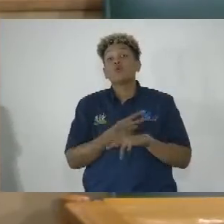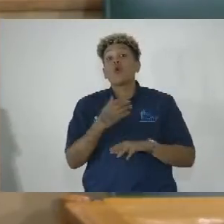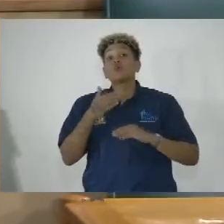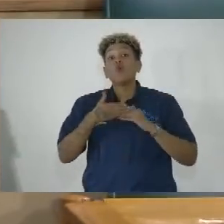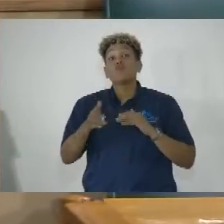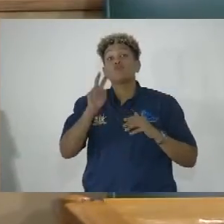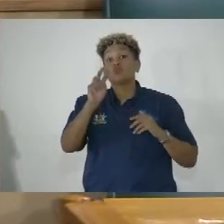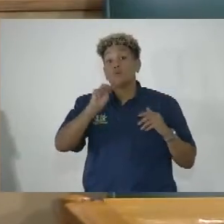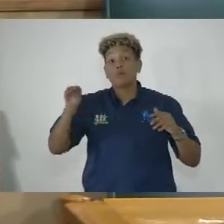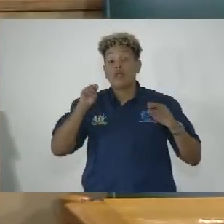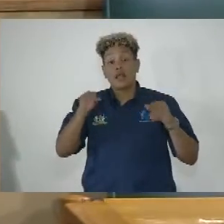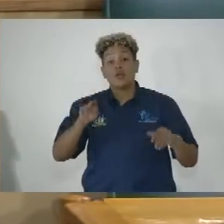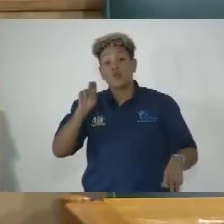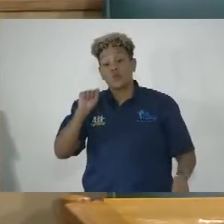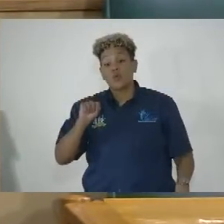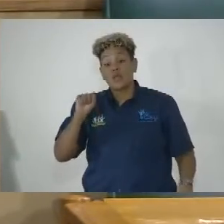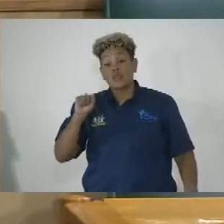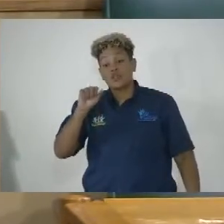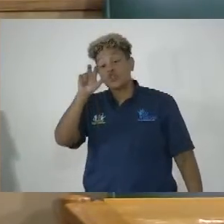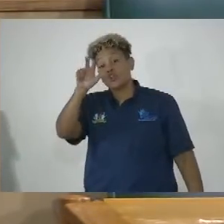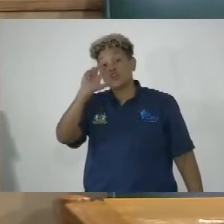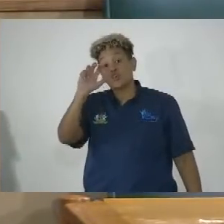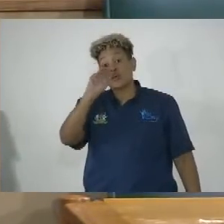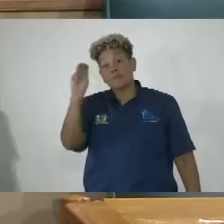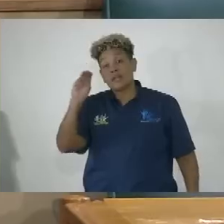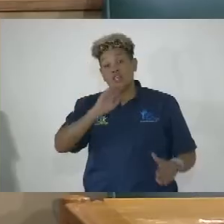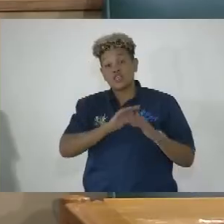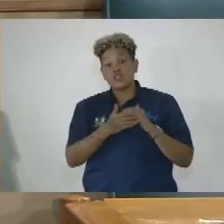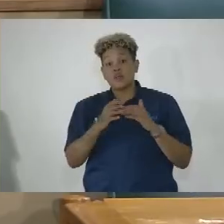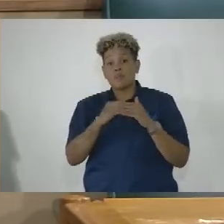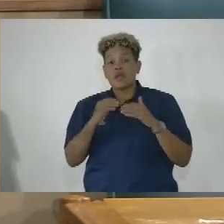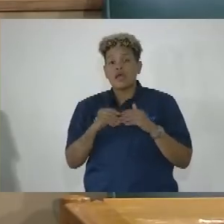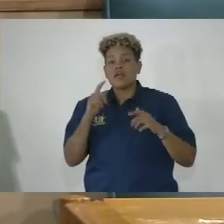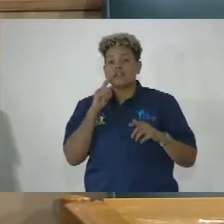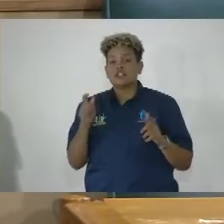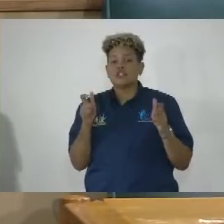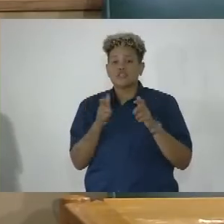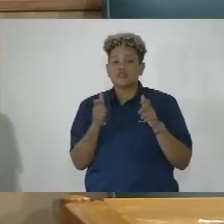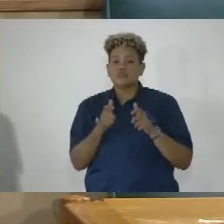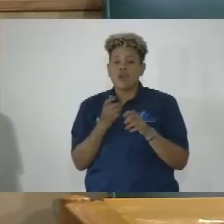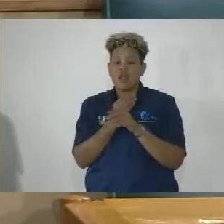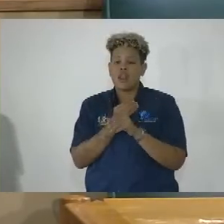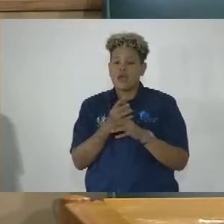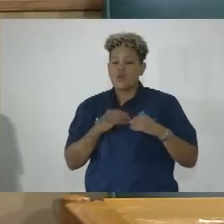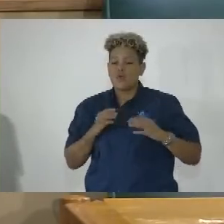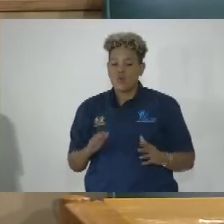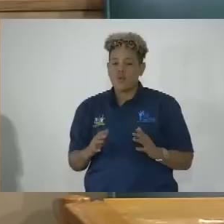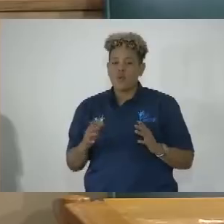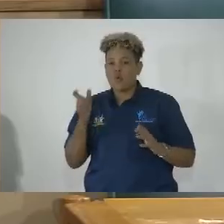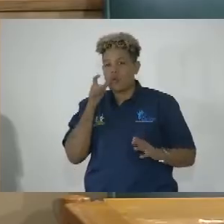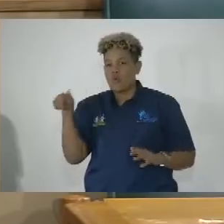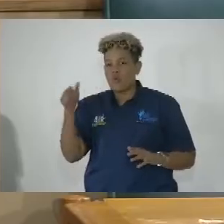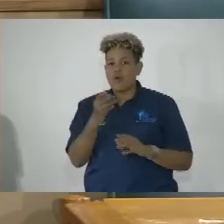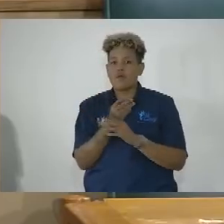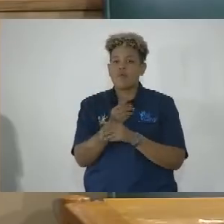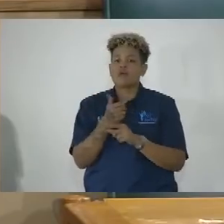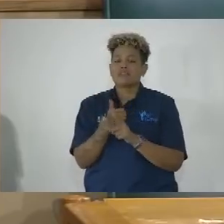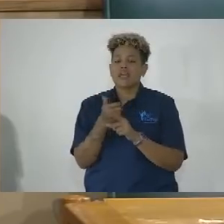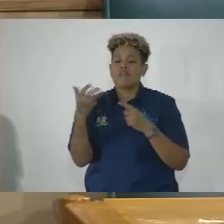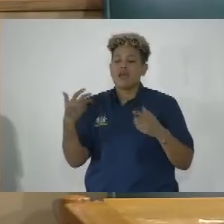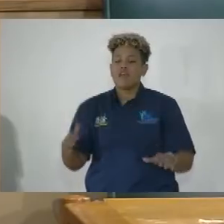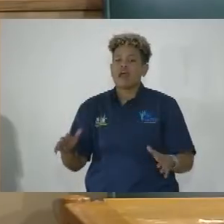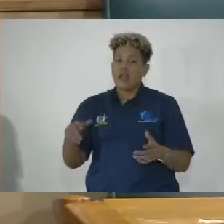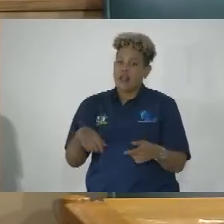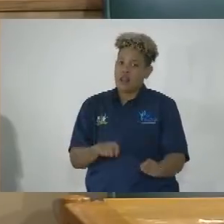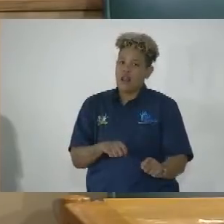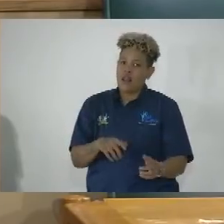2 million US, that's 300 million Jamaican, to small landowners whose properties have already been